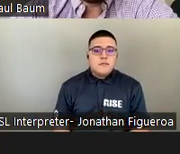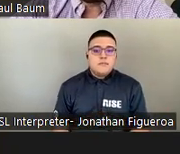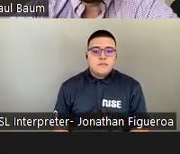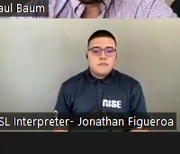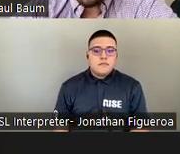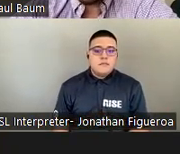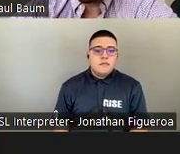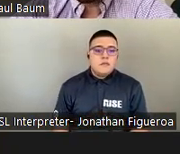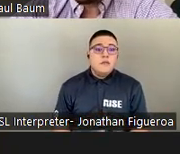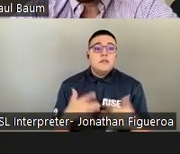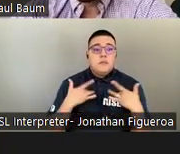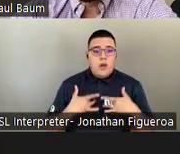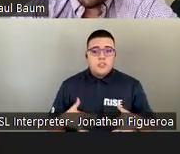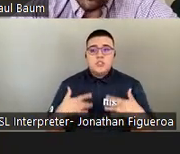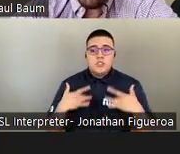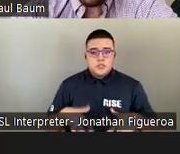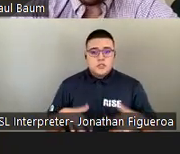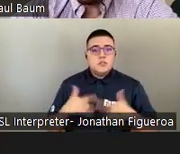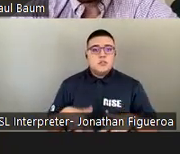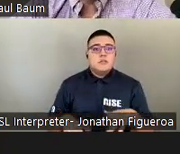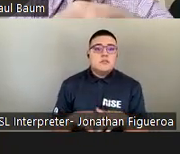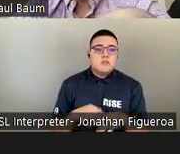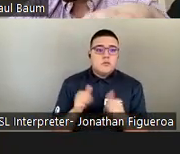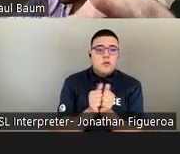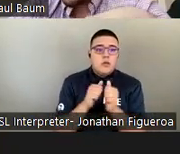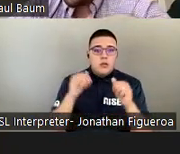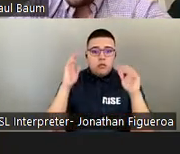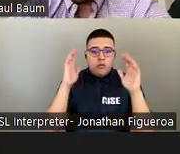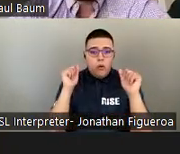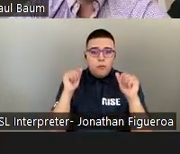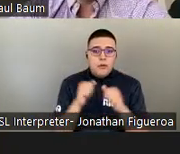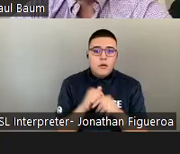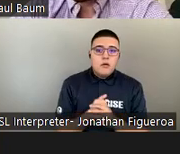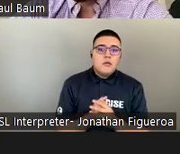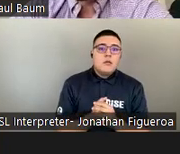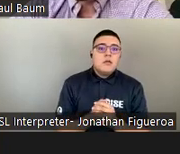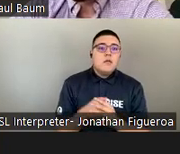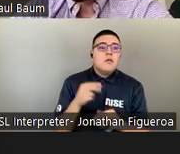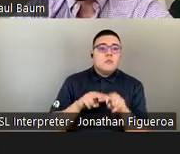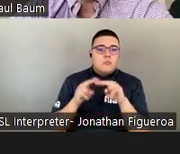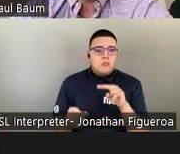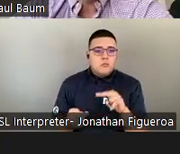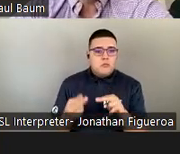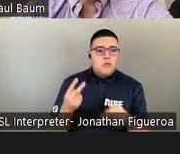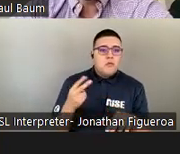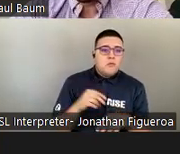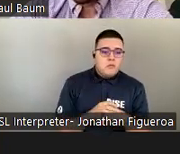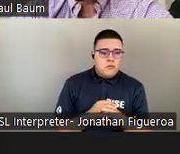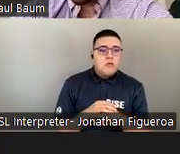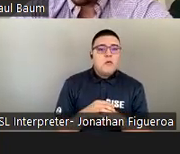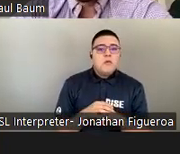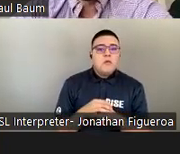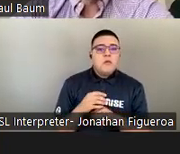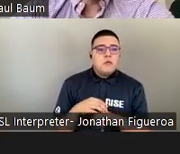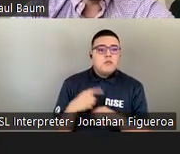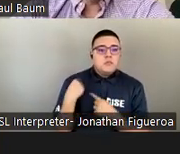Same for depression, though with hope, it came down a bit, 4% in 2022, which is